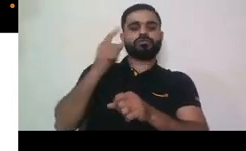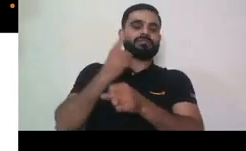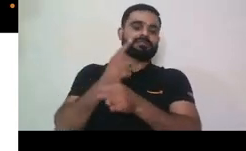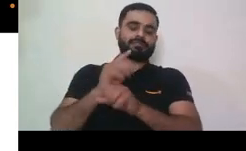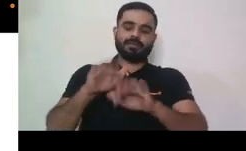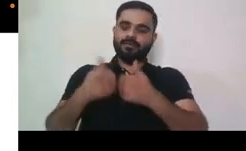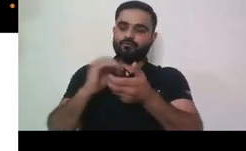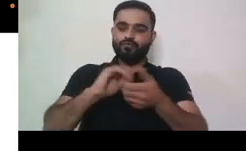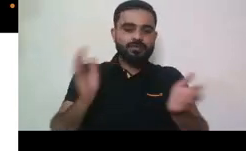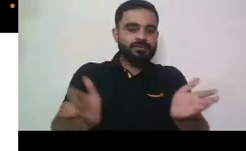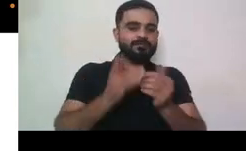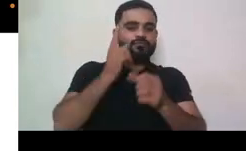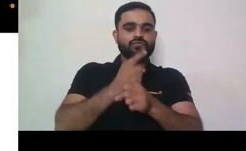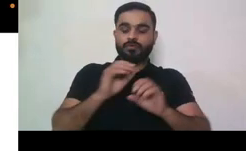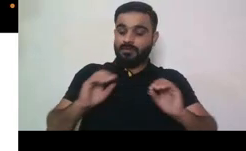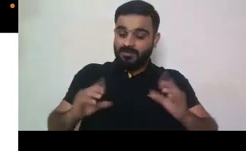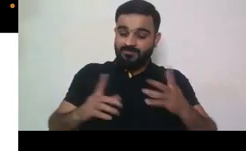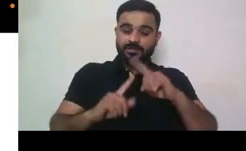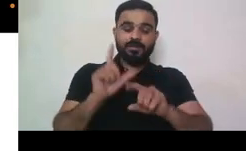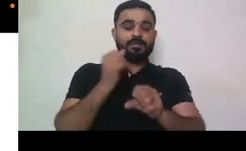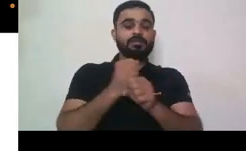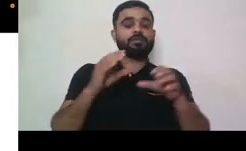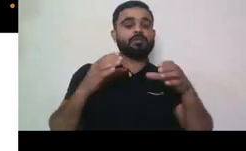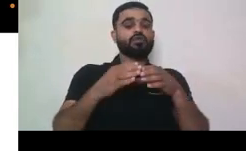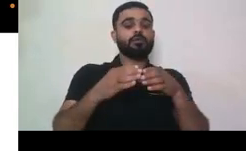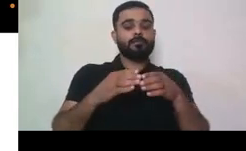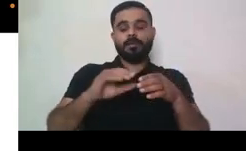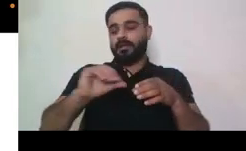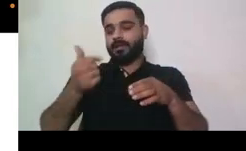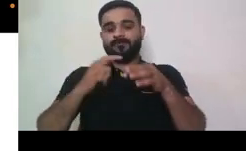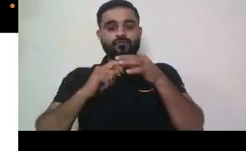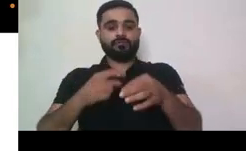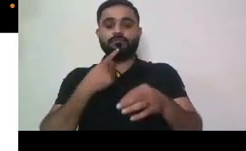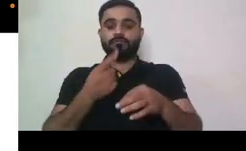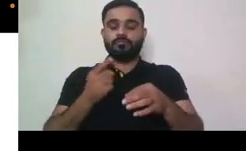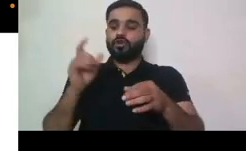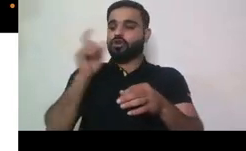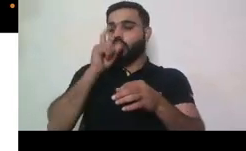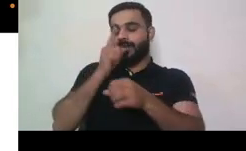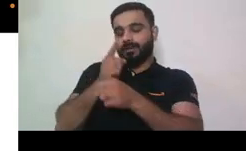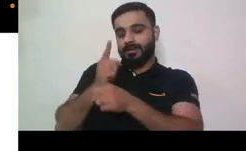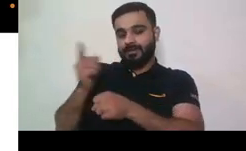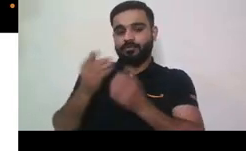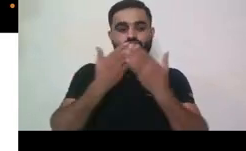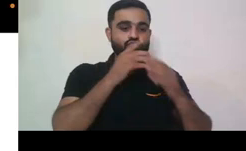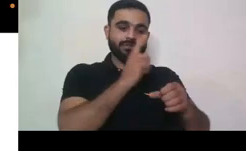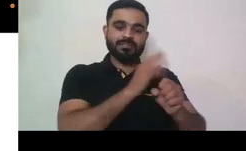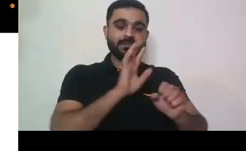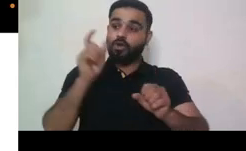to encourage teachers to start a teacher development group. And another one was saying for college teachers, not just for school